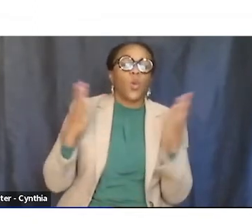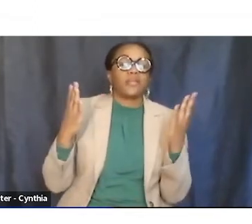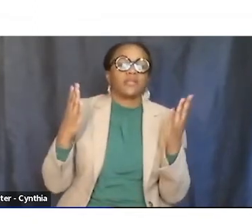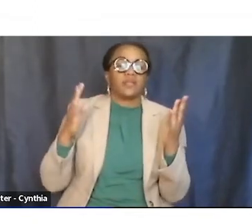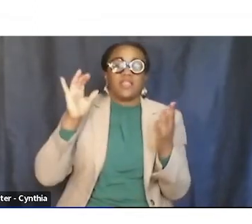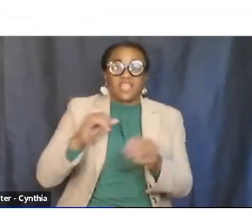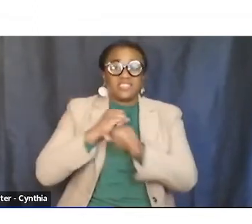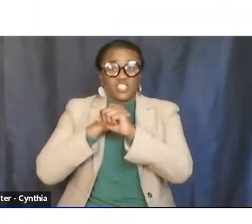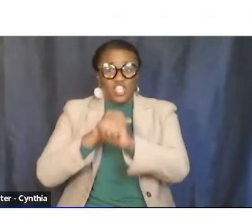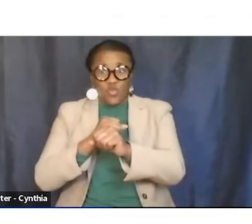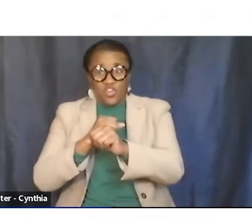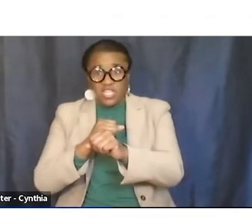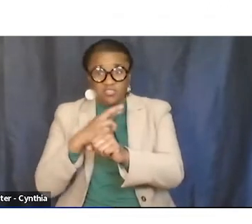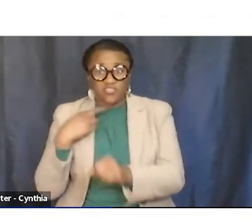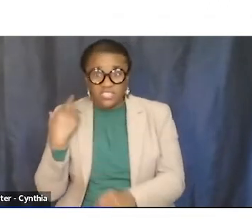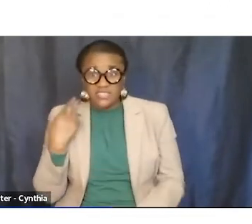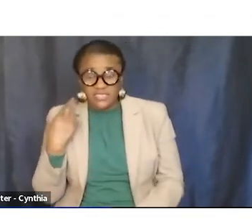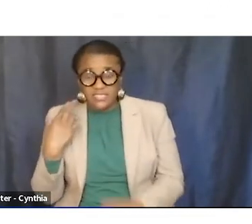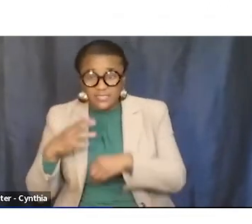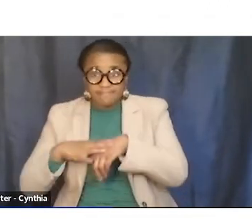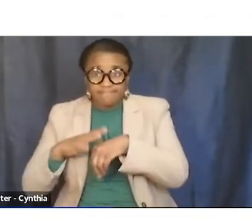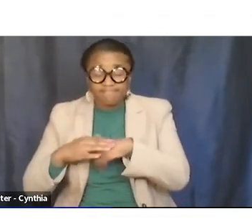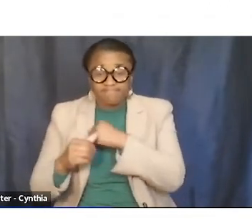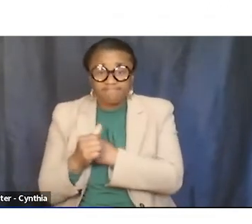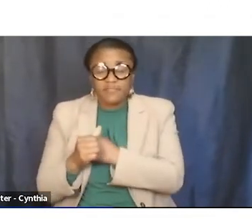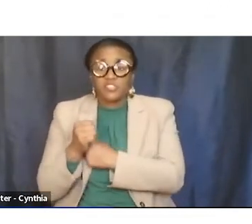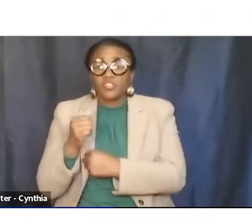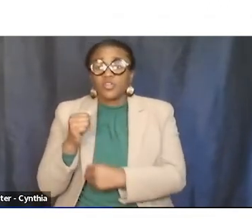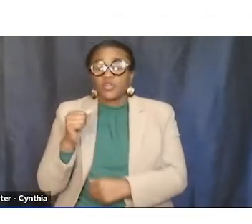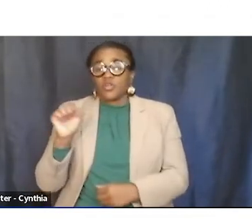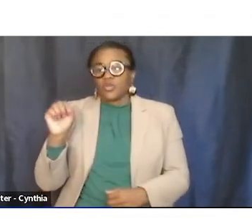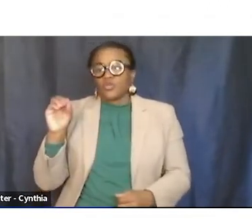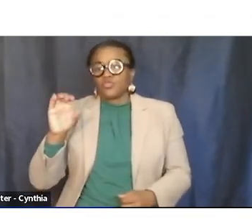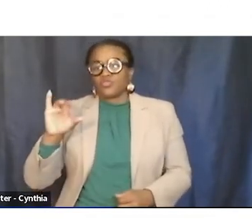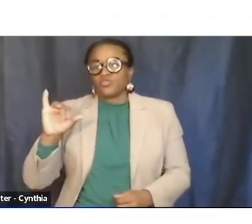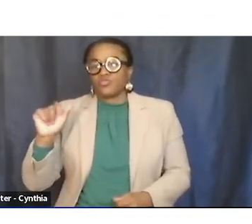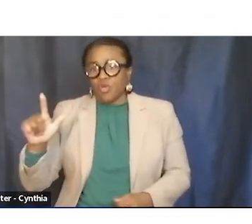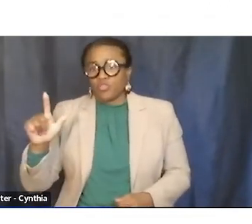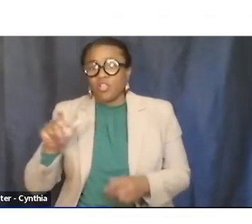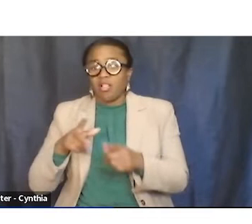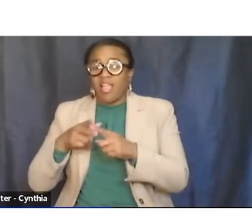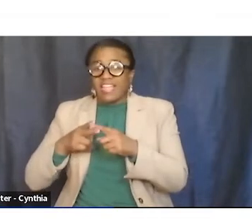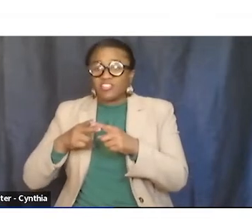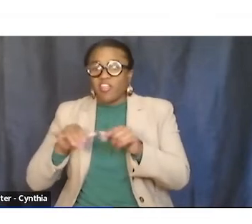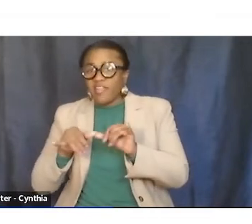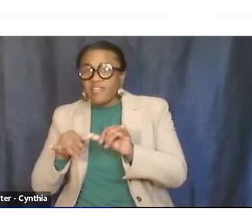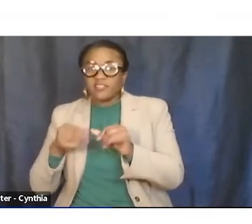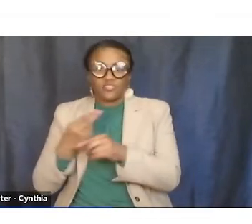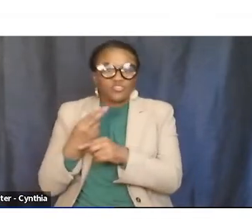security risks of things and how social engineering is used to get access into